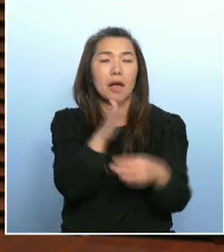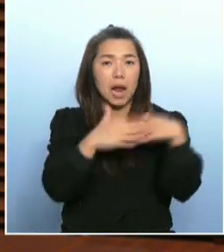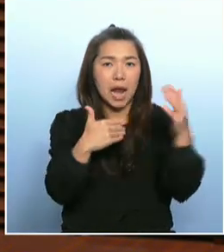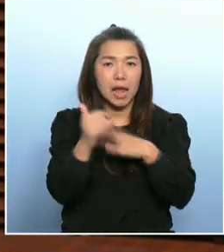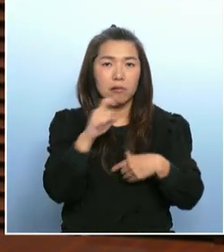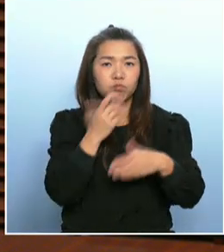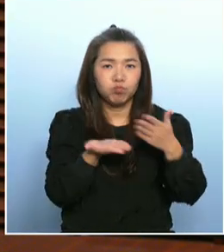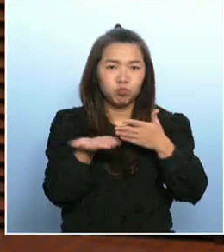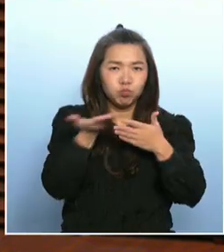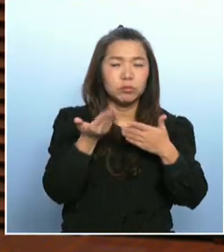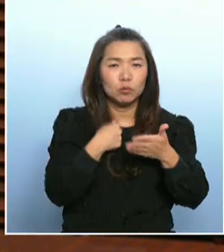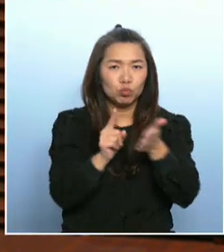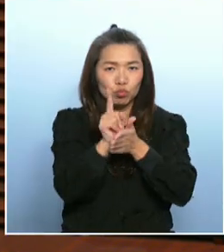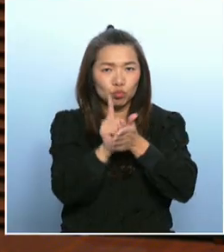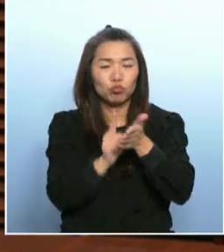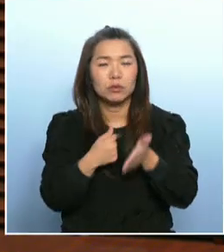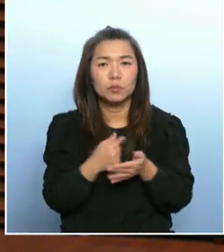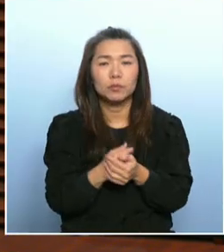or basic care skills?